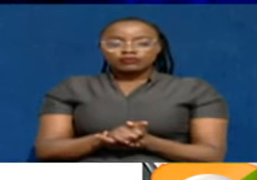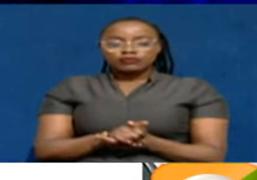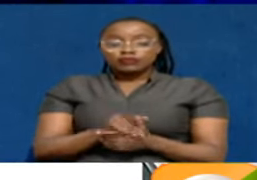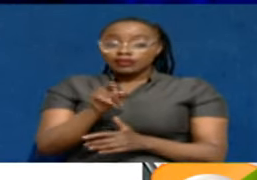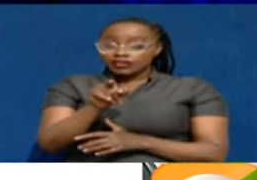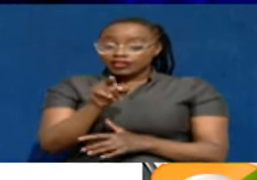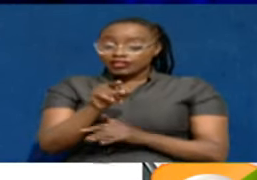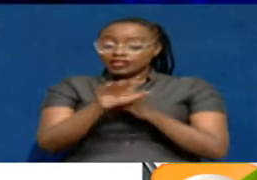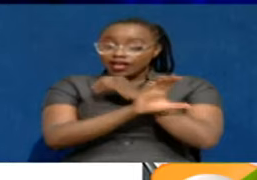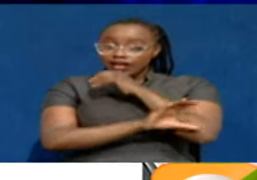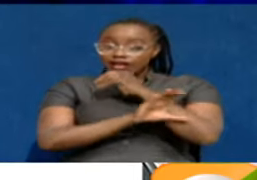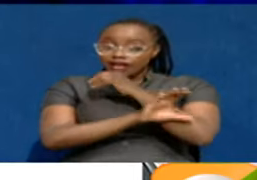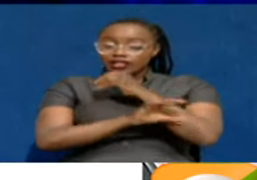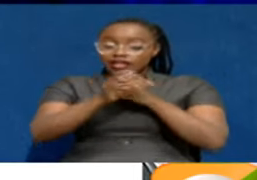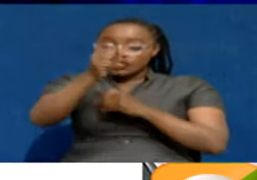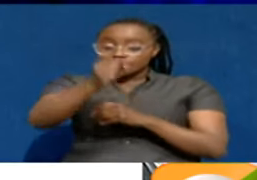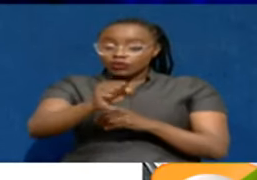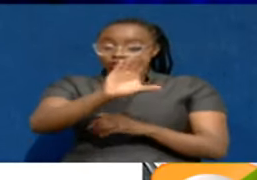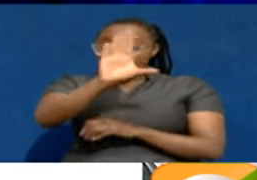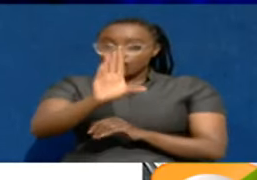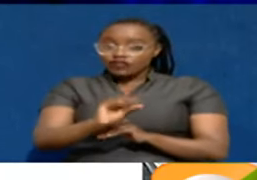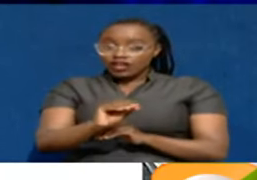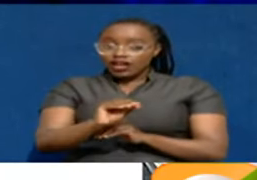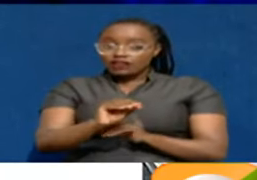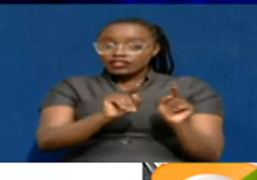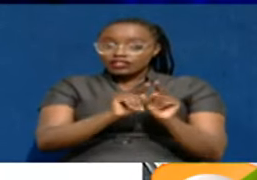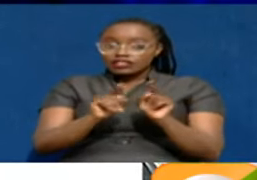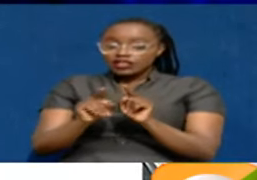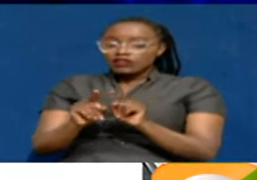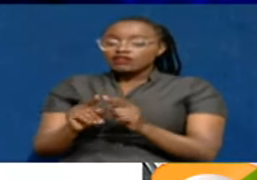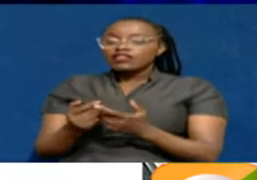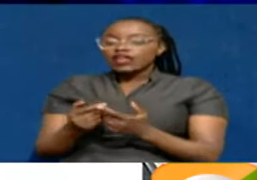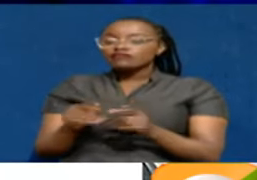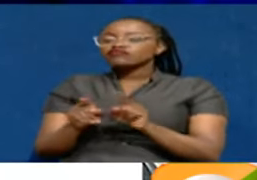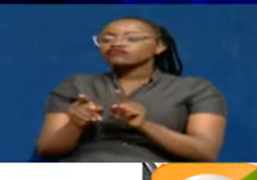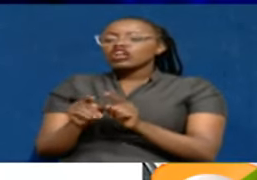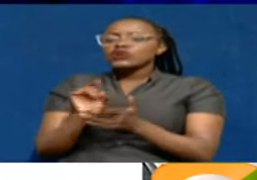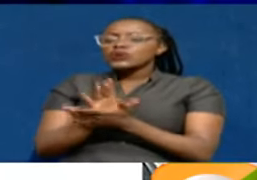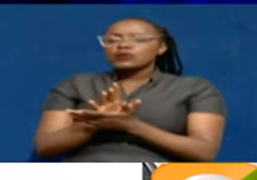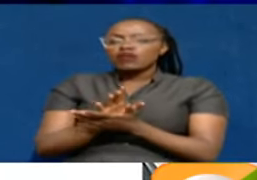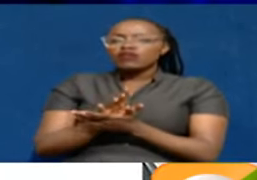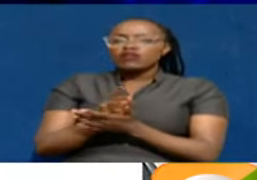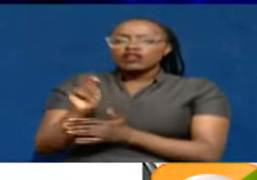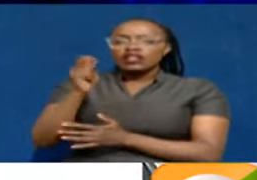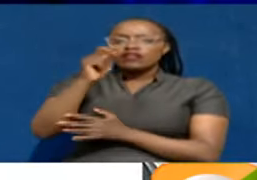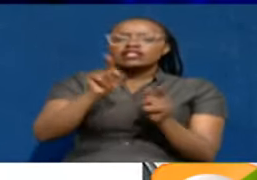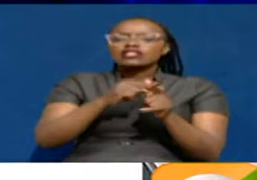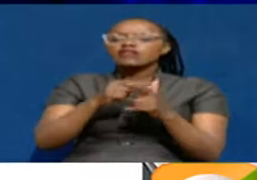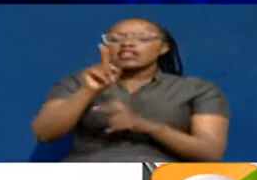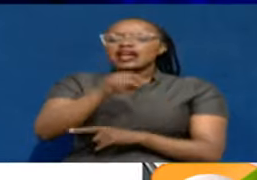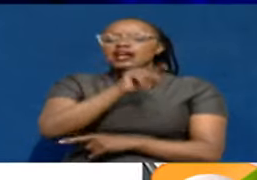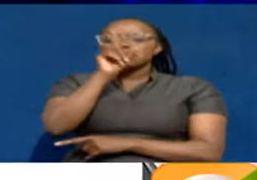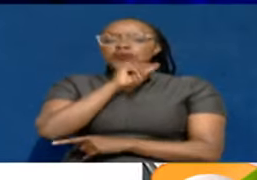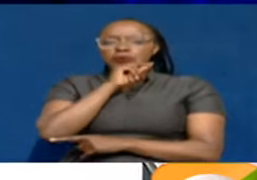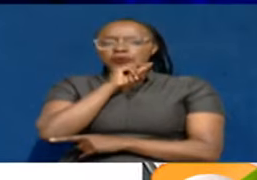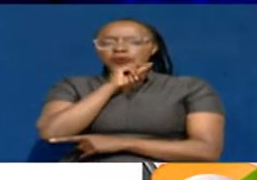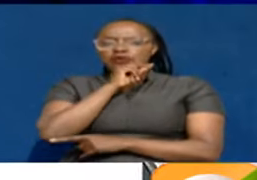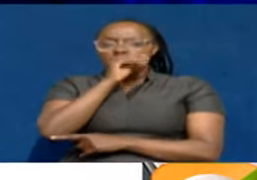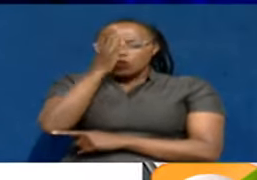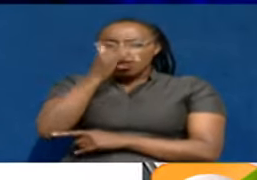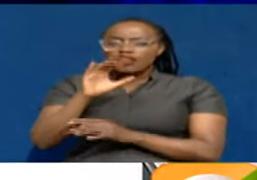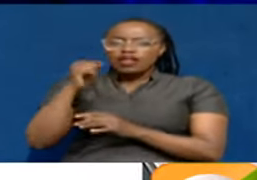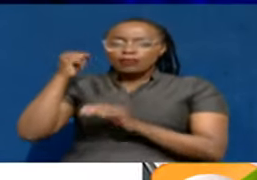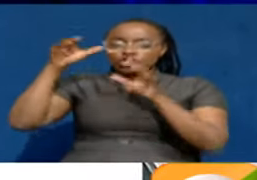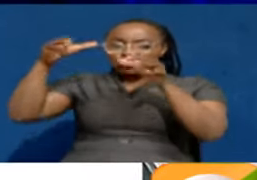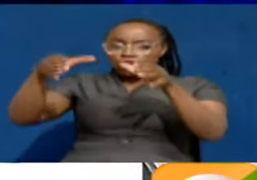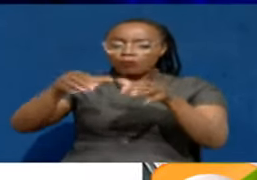this country, South Africa, recalled a sitting president. Mm-hmm. And the term is recall. Yeah. Whereby the